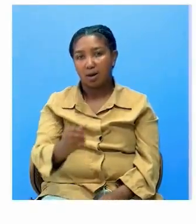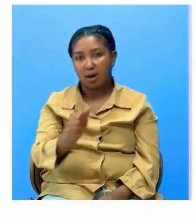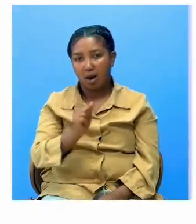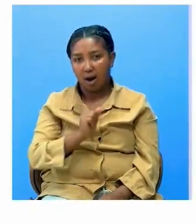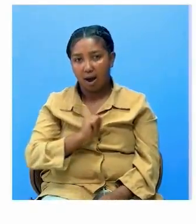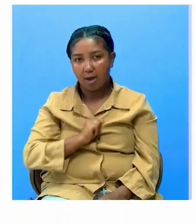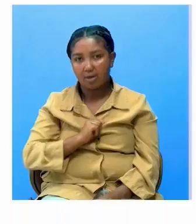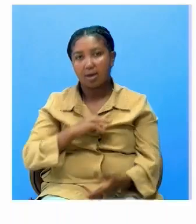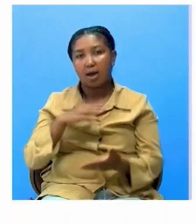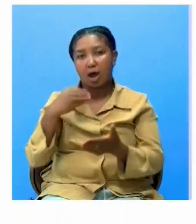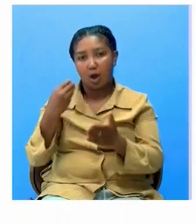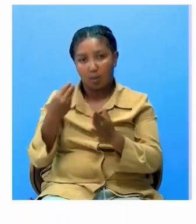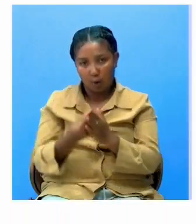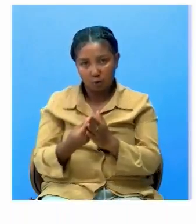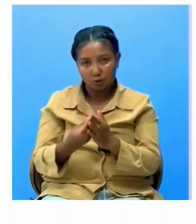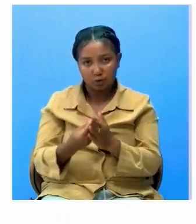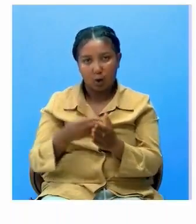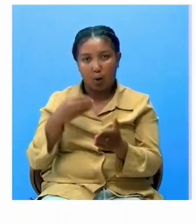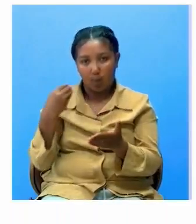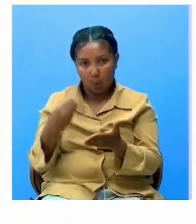bought